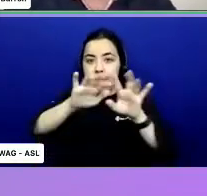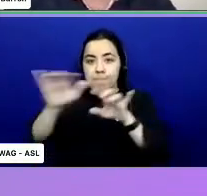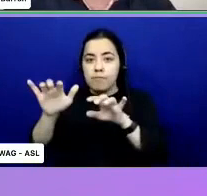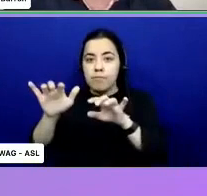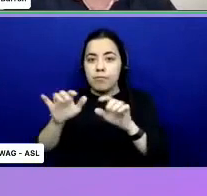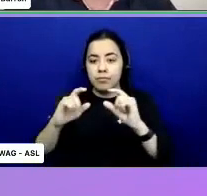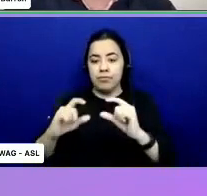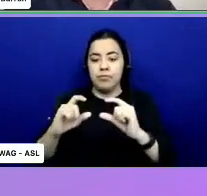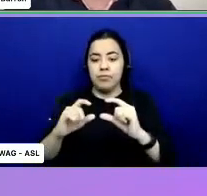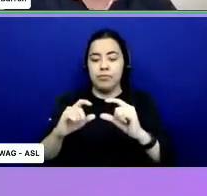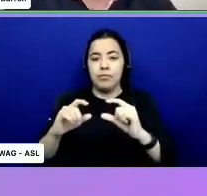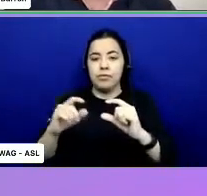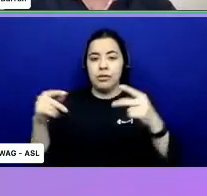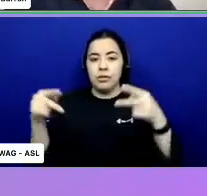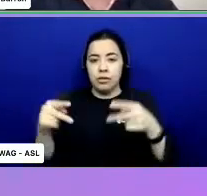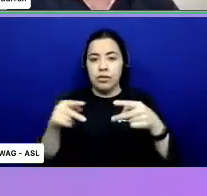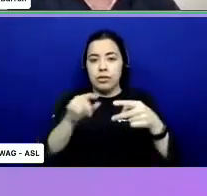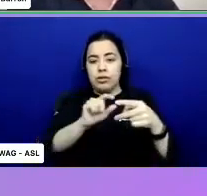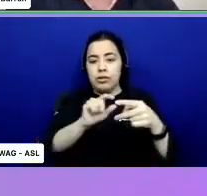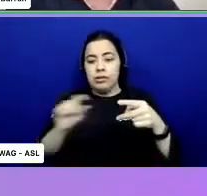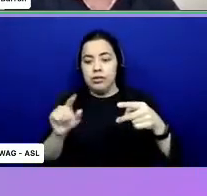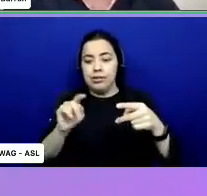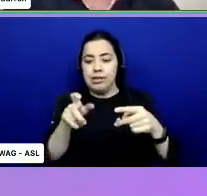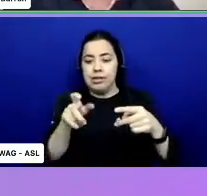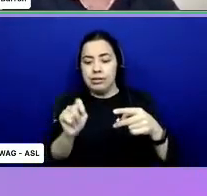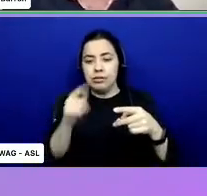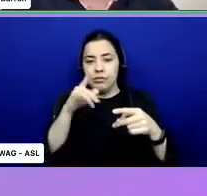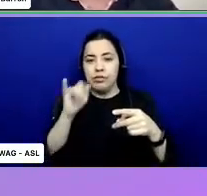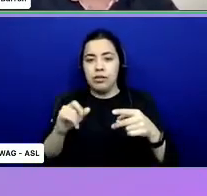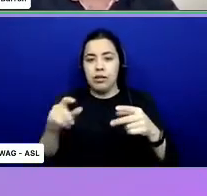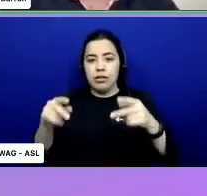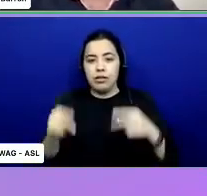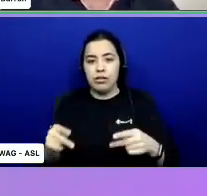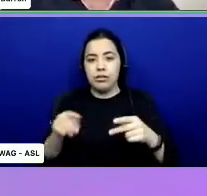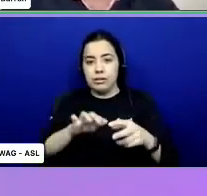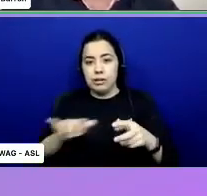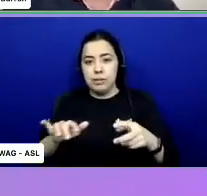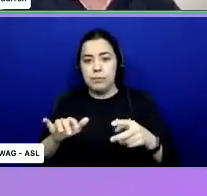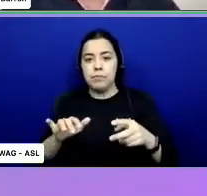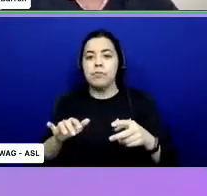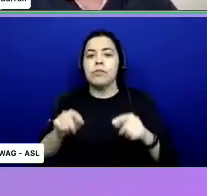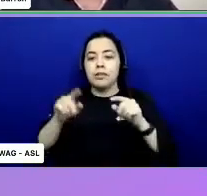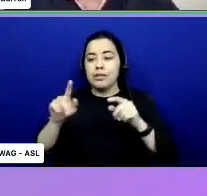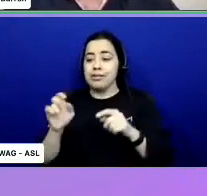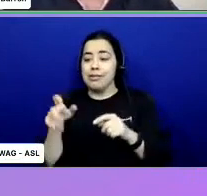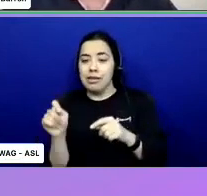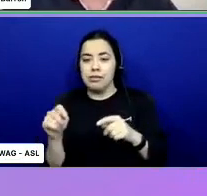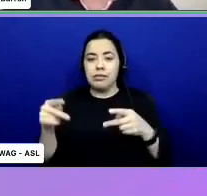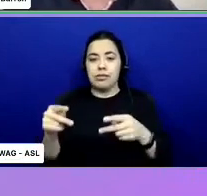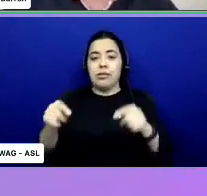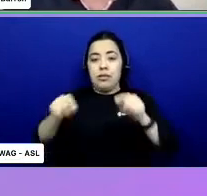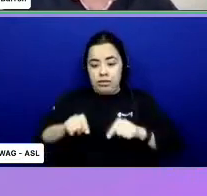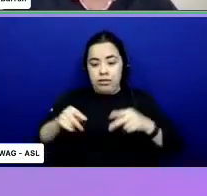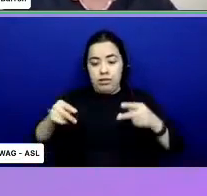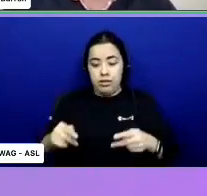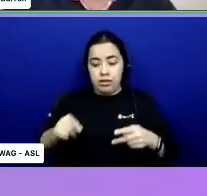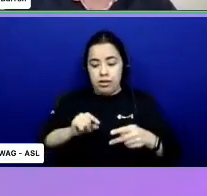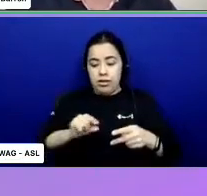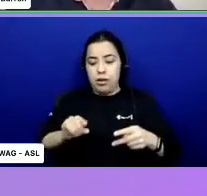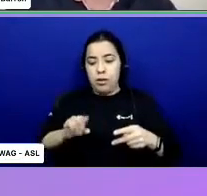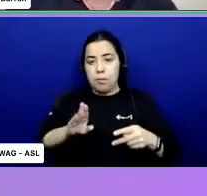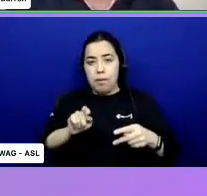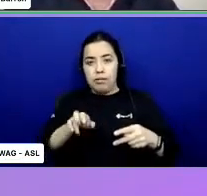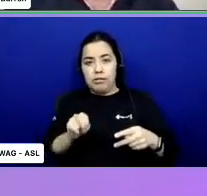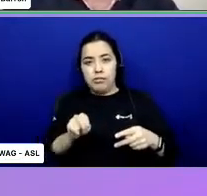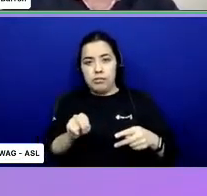text for both of these inputs, and the input type for the login field is a button. And this is very huge because if